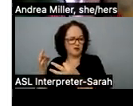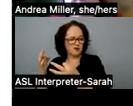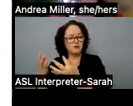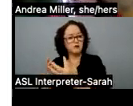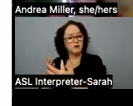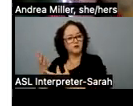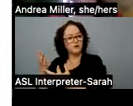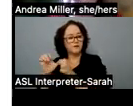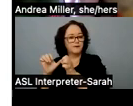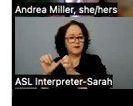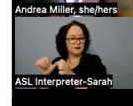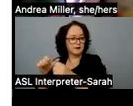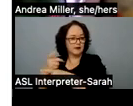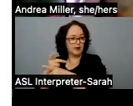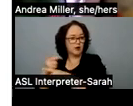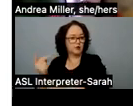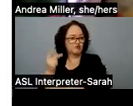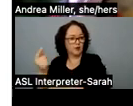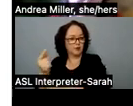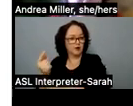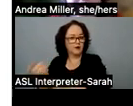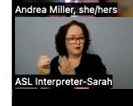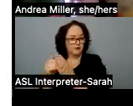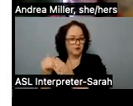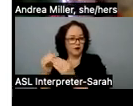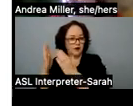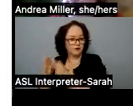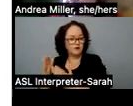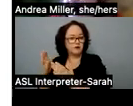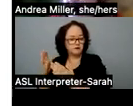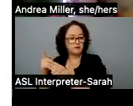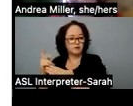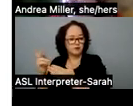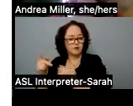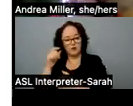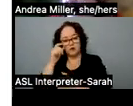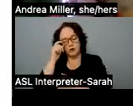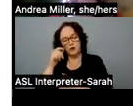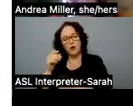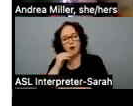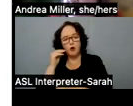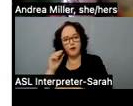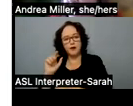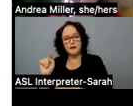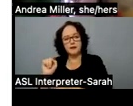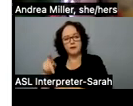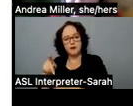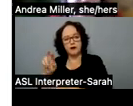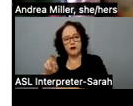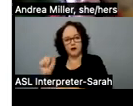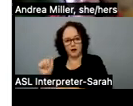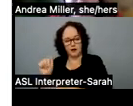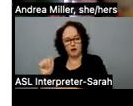care, rapid rehousing programming, home tenant-based rental assistance or home TBRA. And then over the years, we've